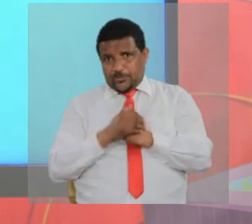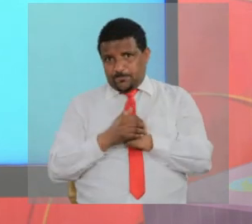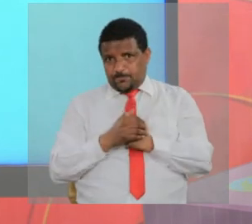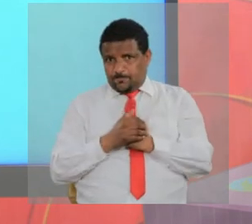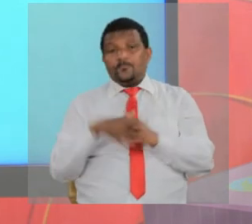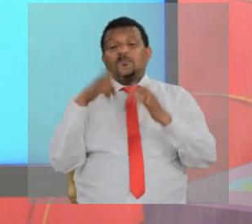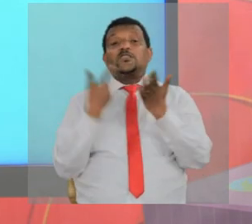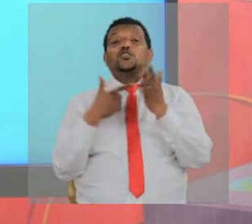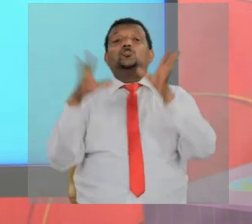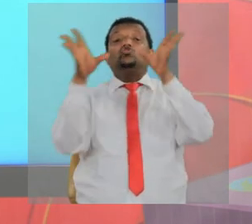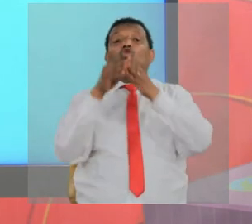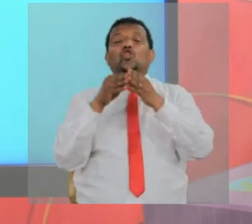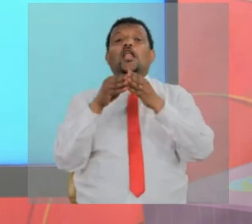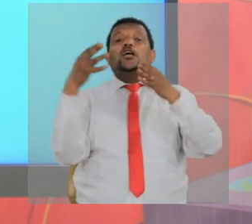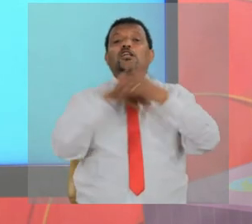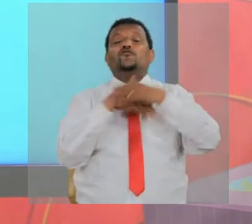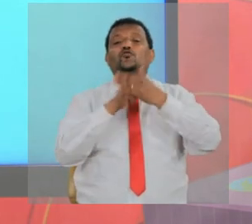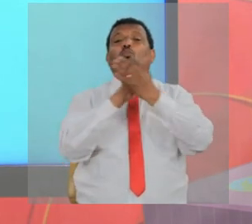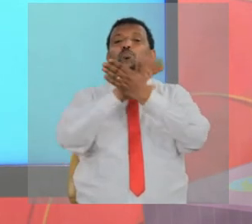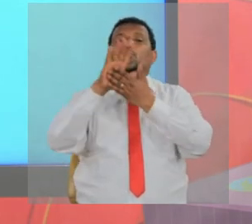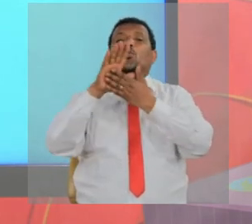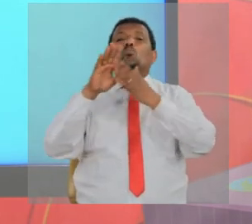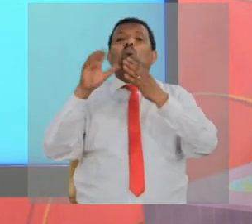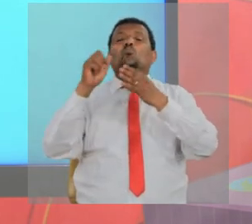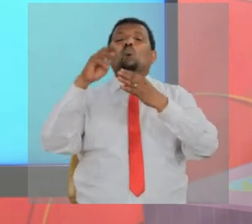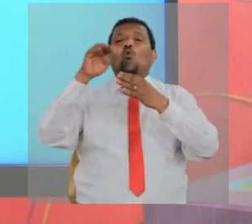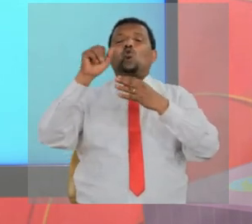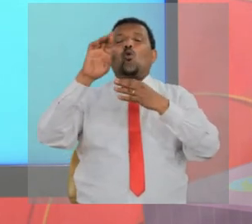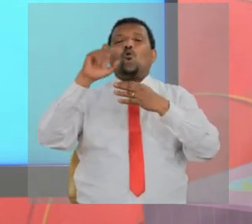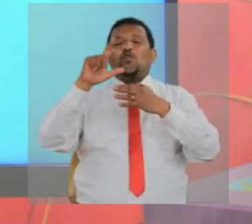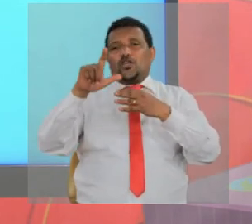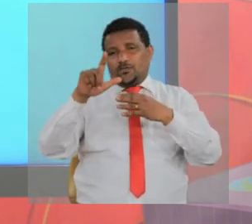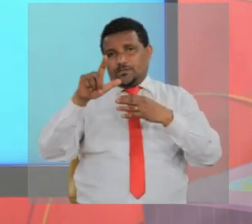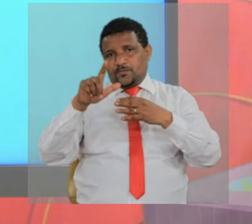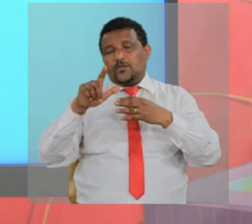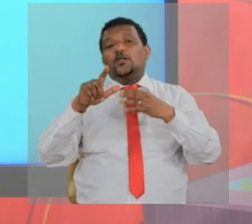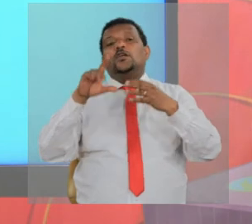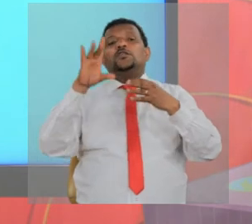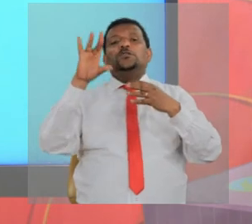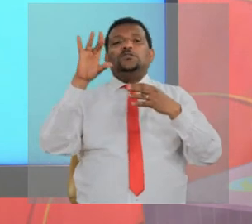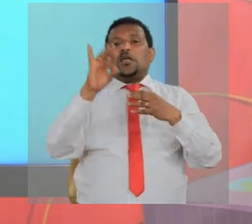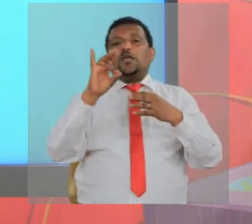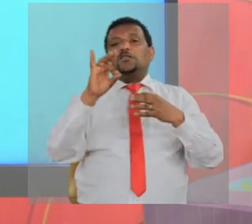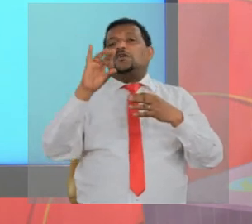And this is the total revenue of pure monopolies, which is